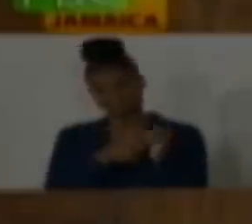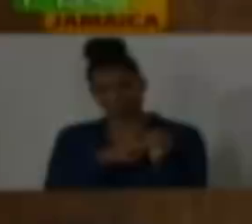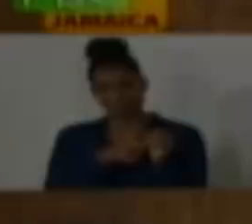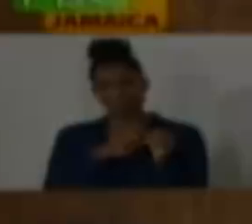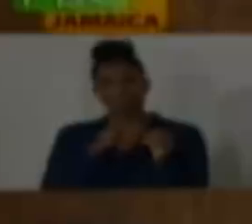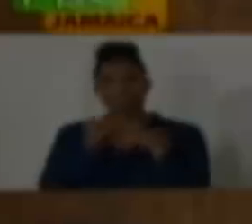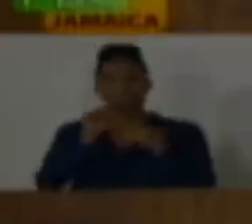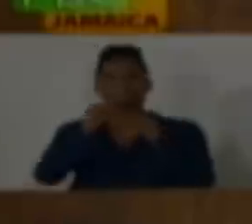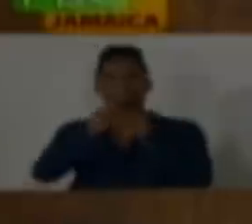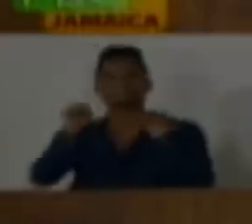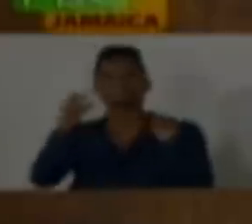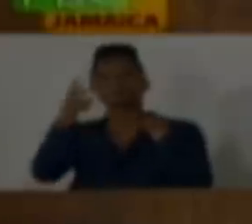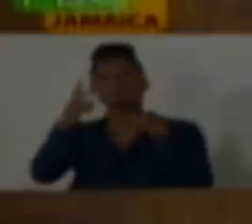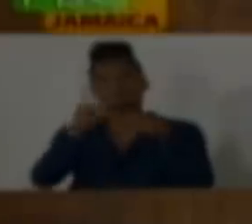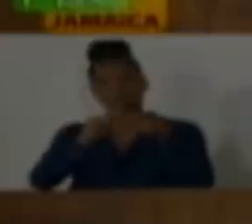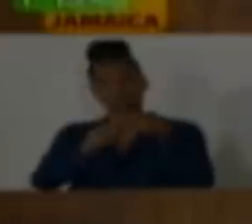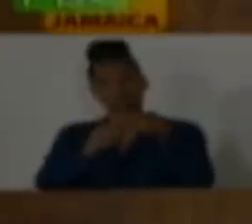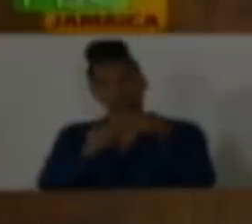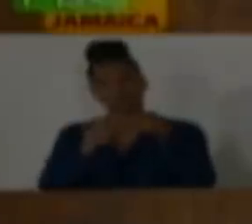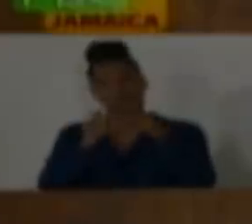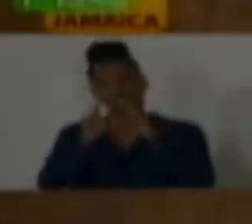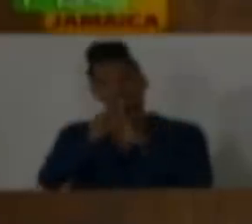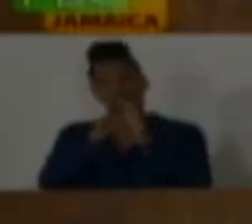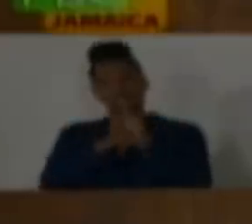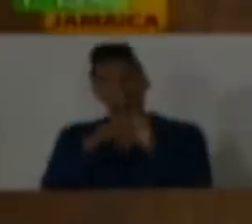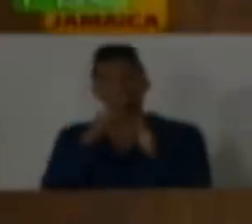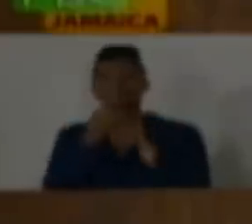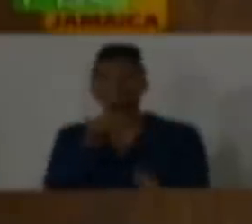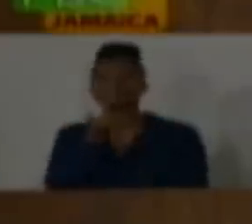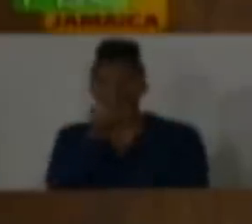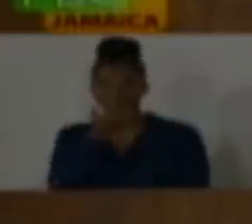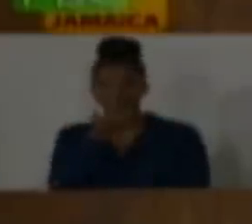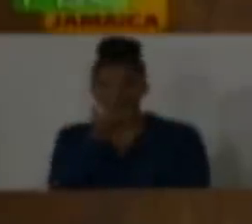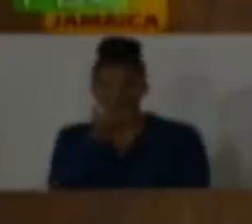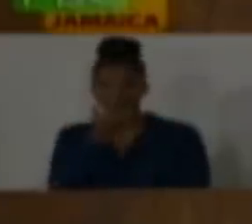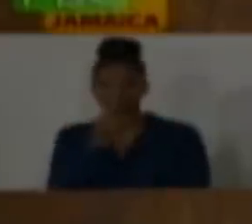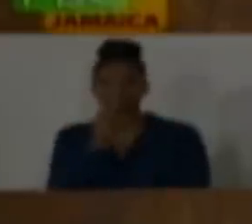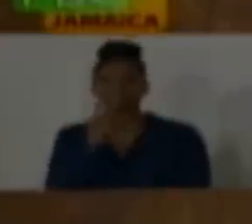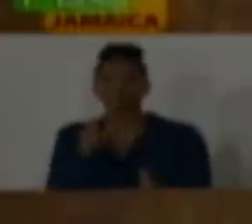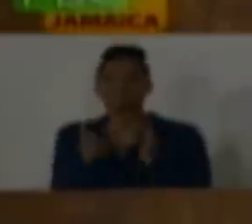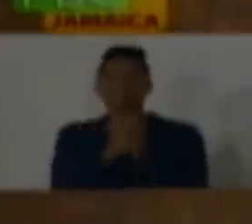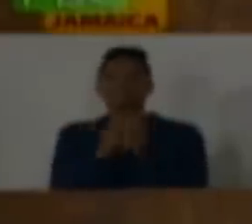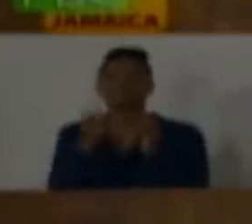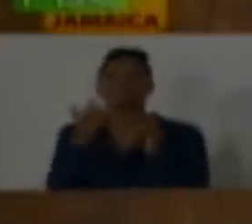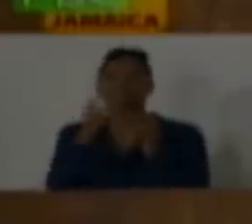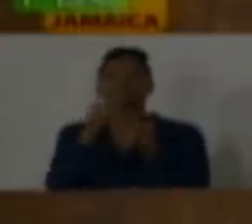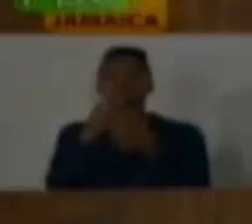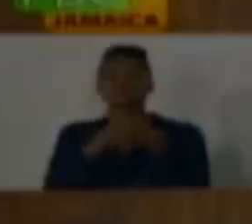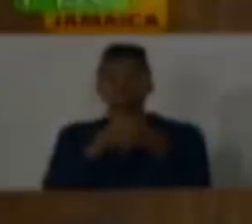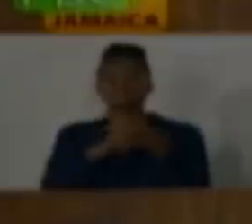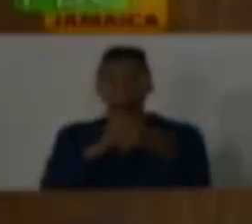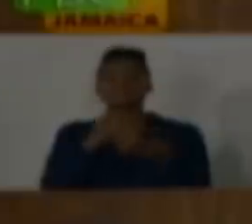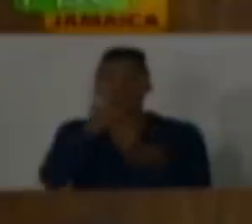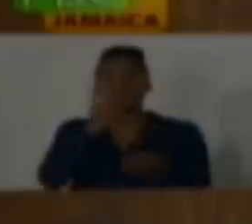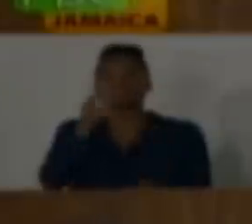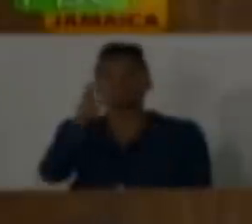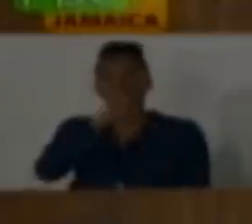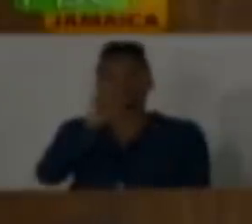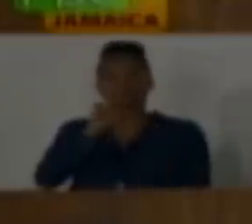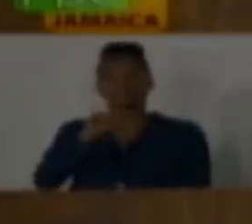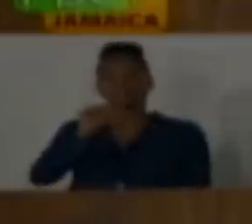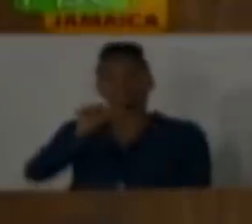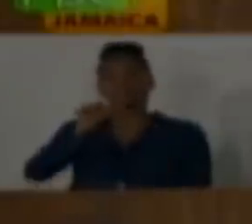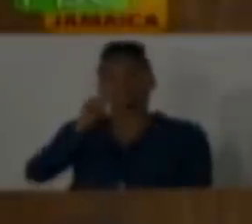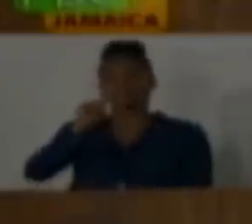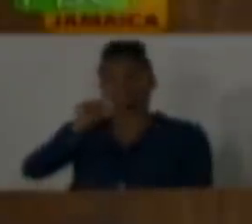Clause 2 of the bill is incorrect in seeking to amend the third schedule. It wrongly assumes that the appendix is part of the